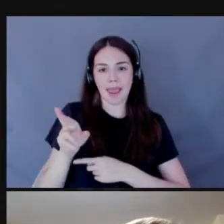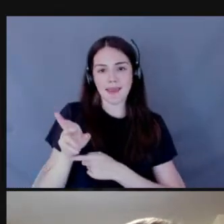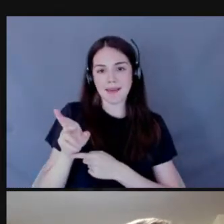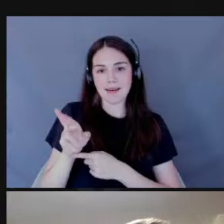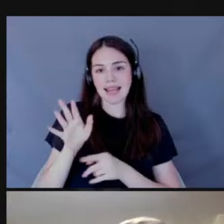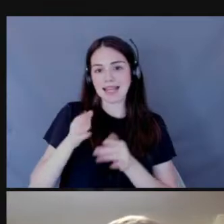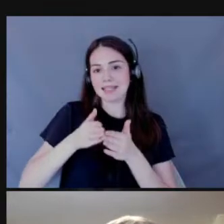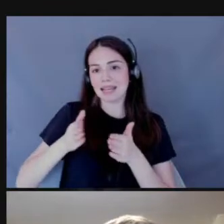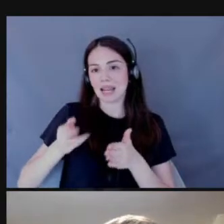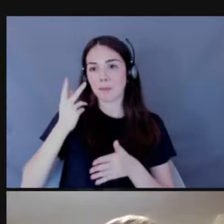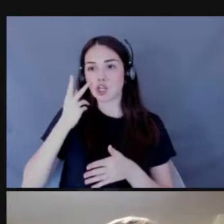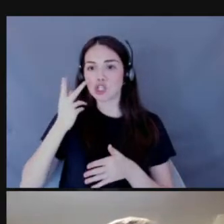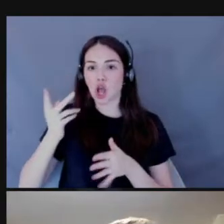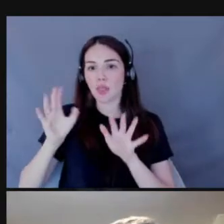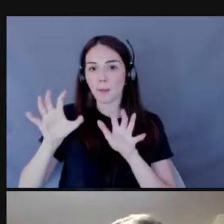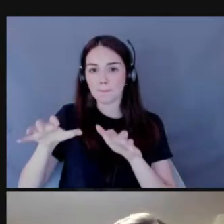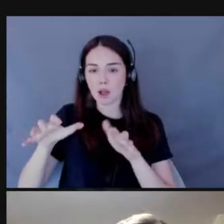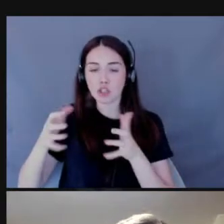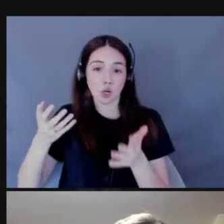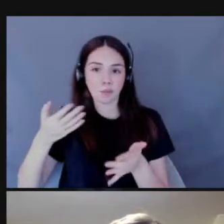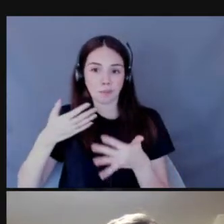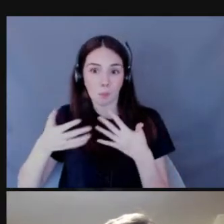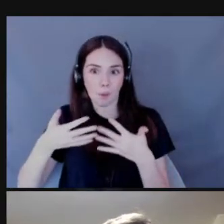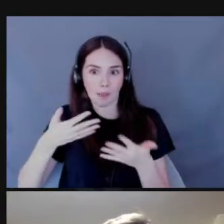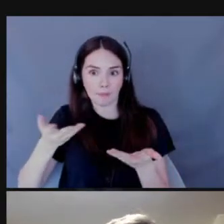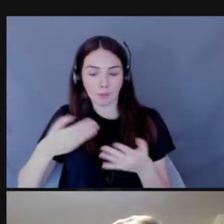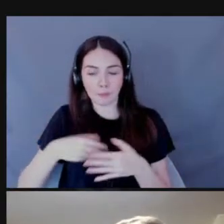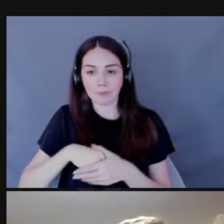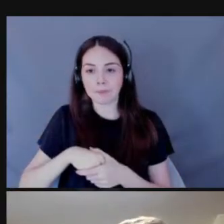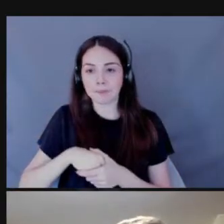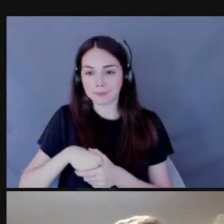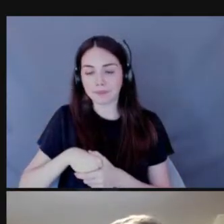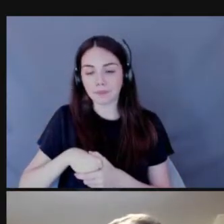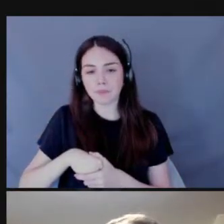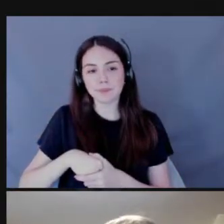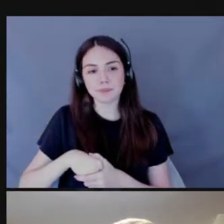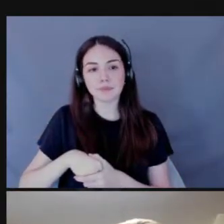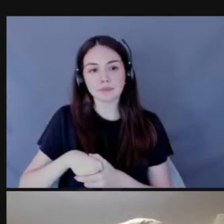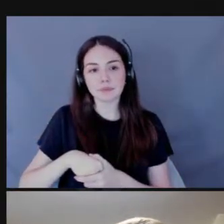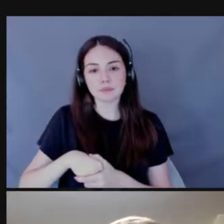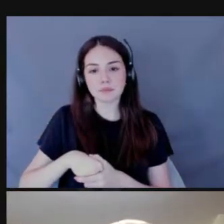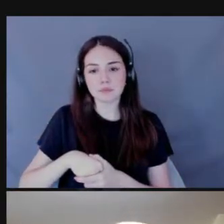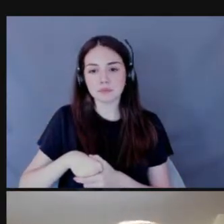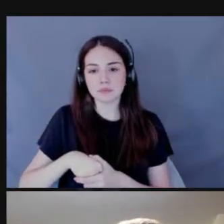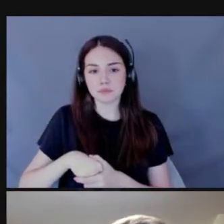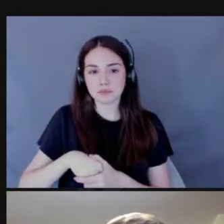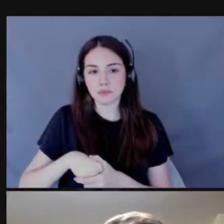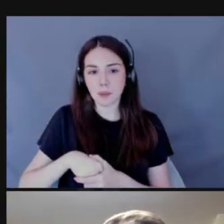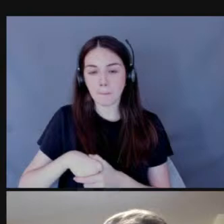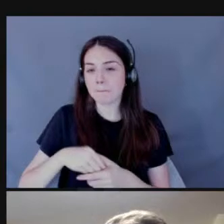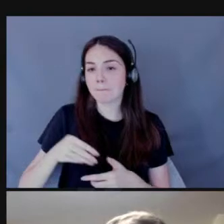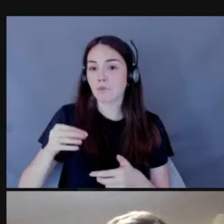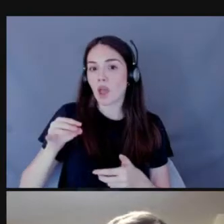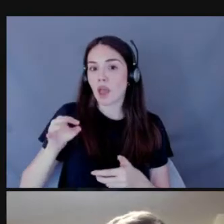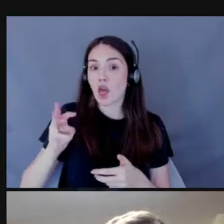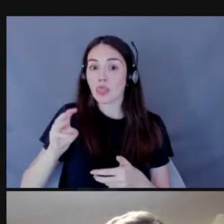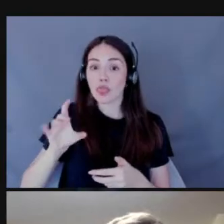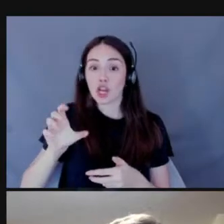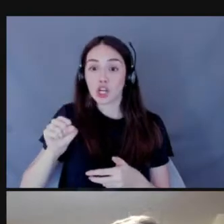saw the monster or whatever it was. Now, the news of a something in the